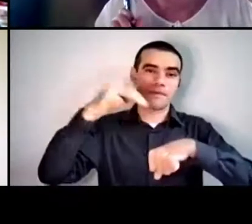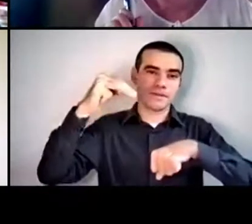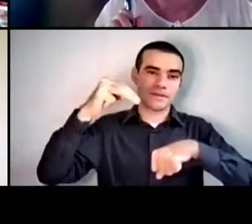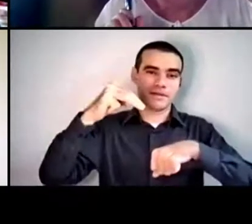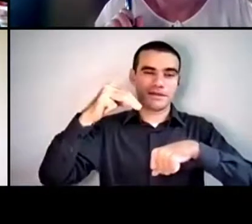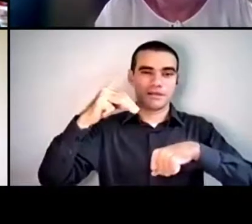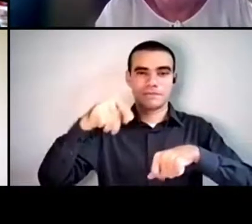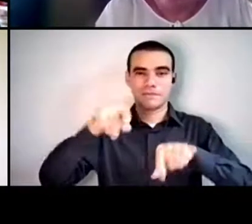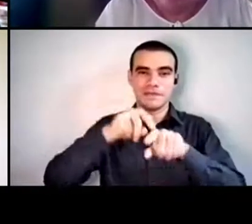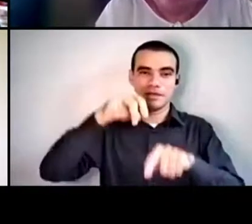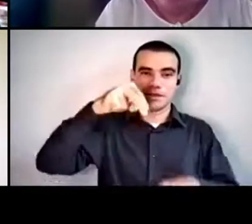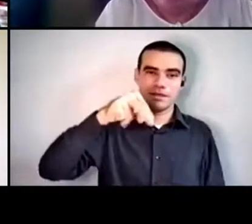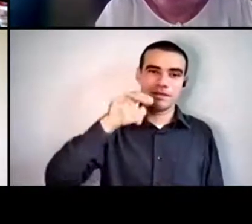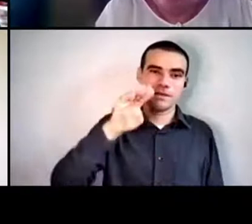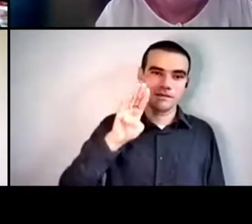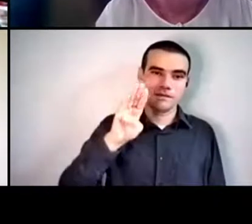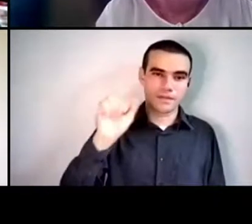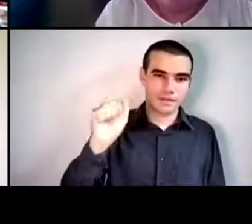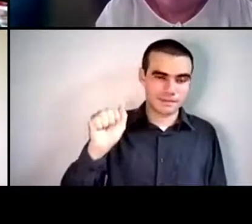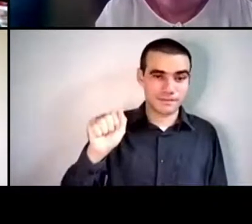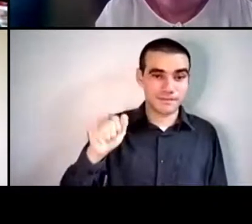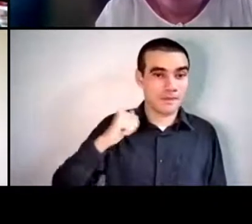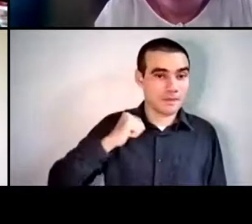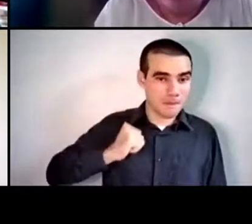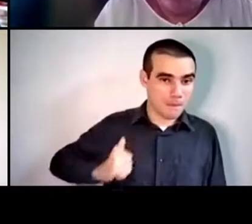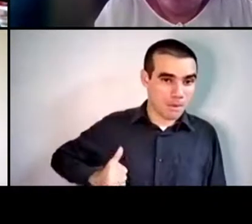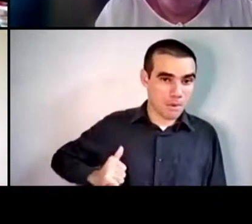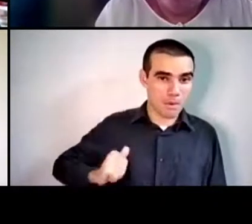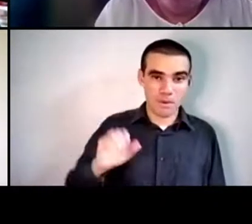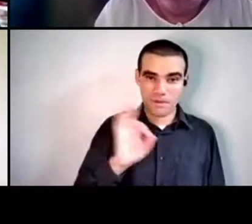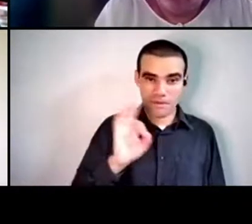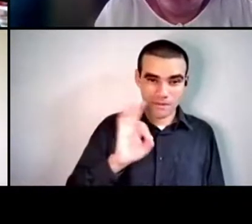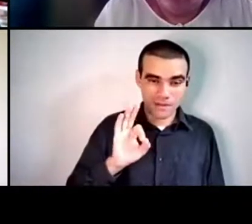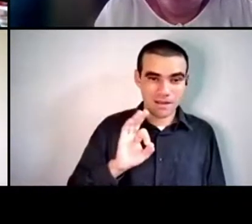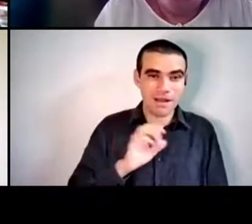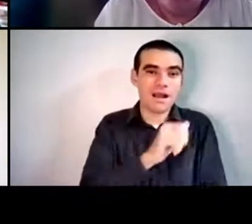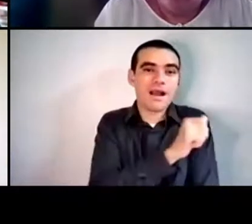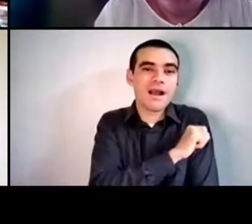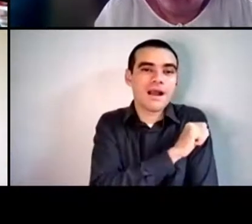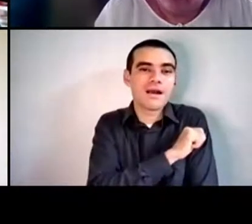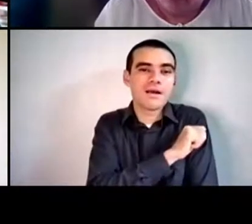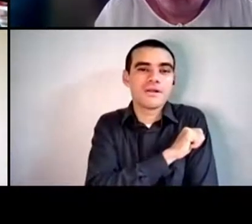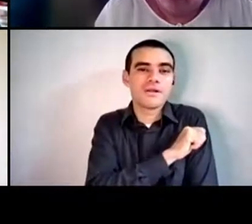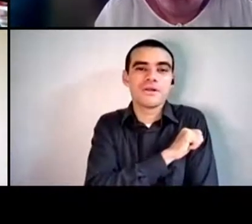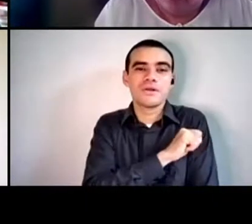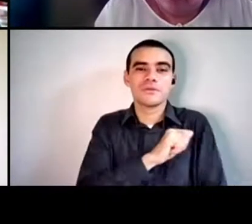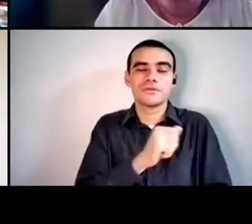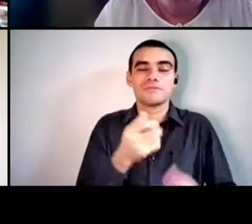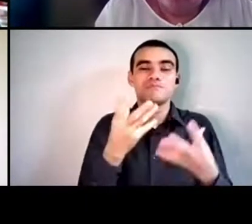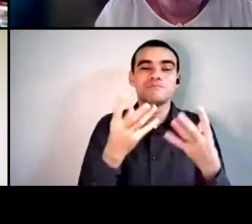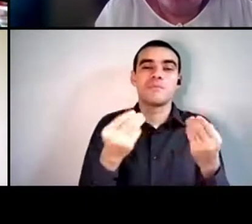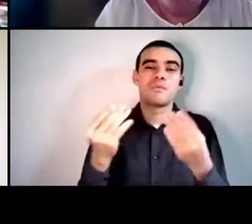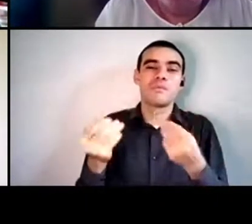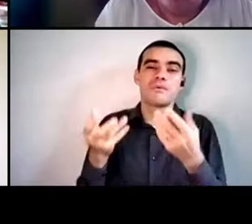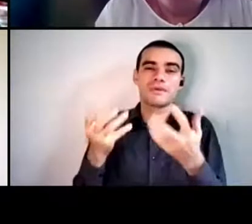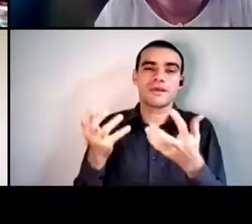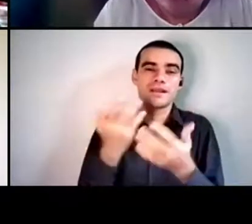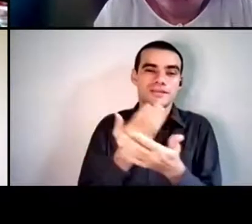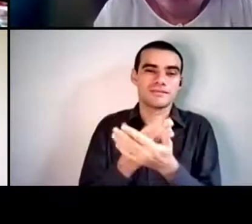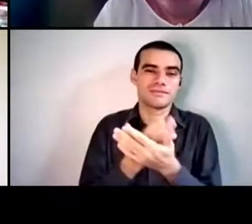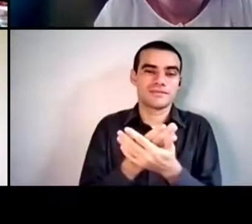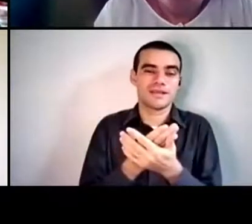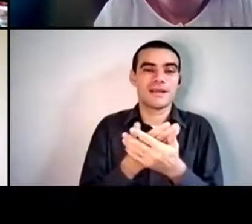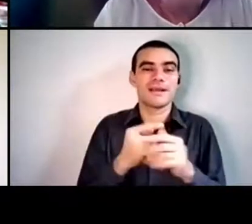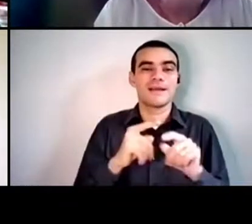MBA. And without scholarships, the number of students that want to study with us is